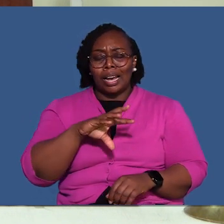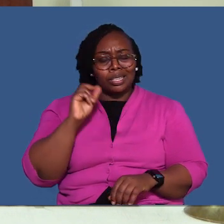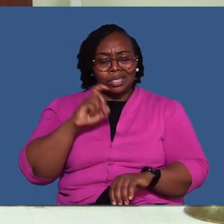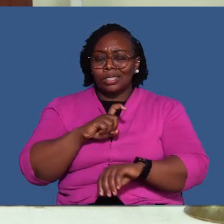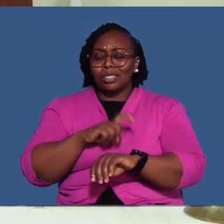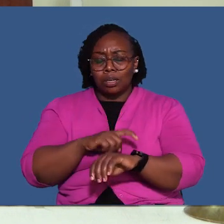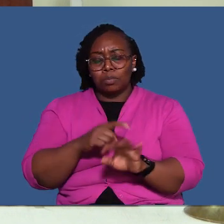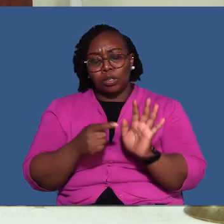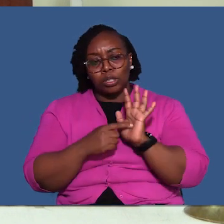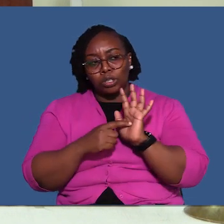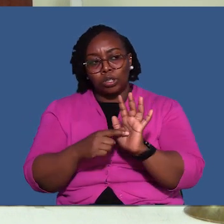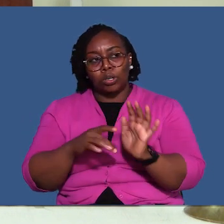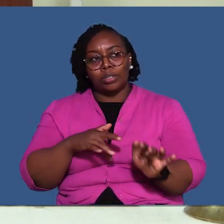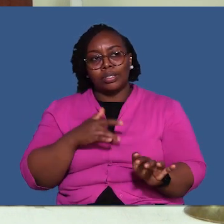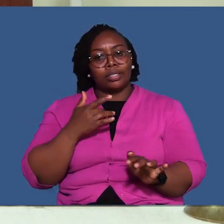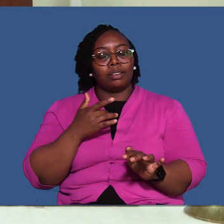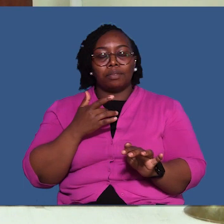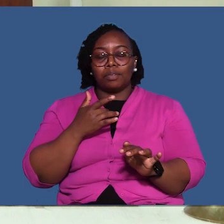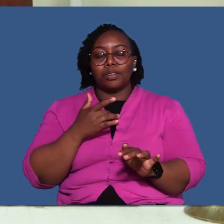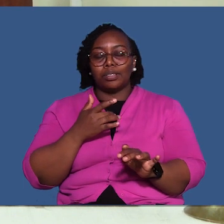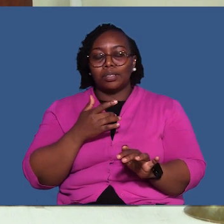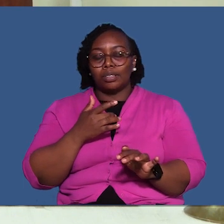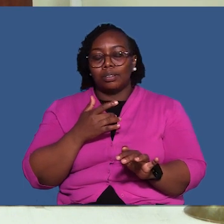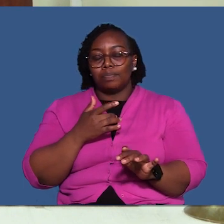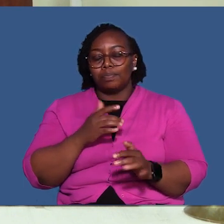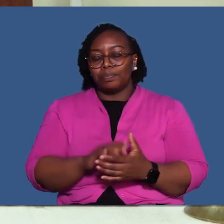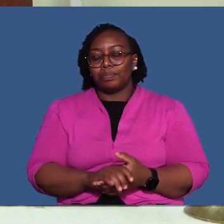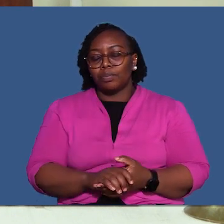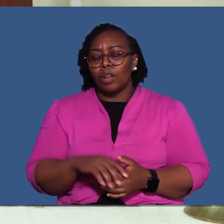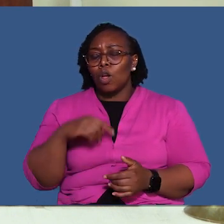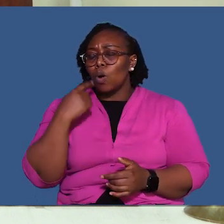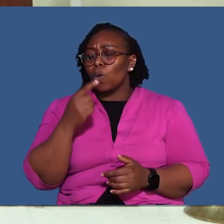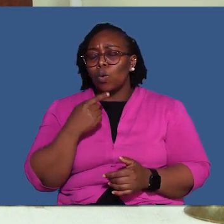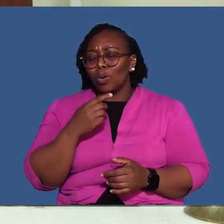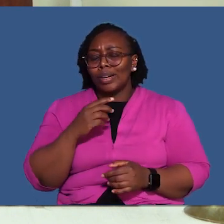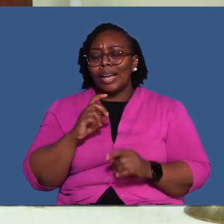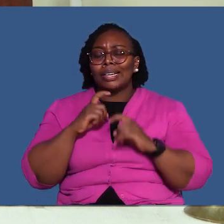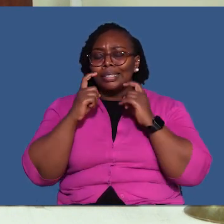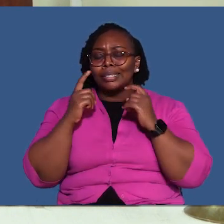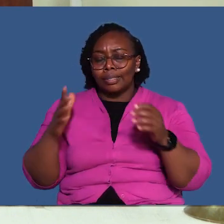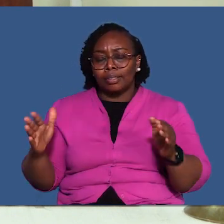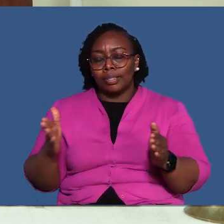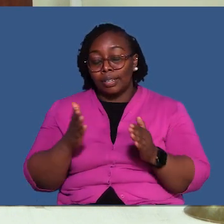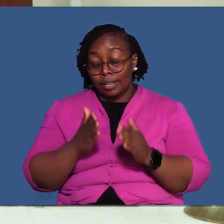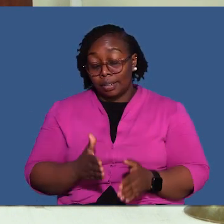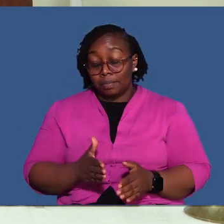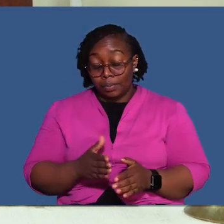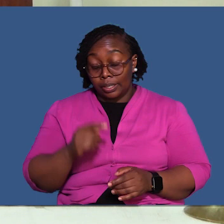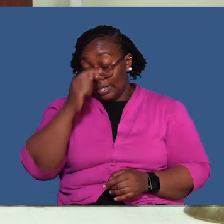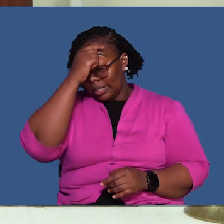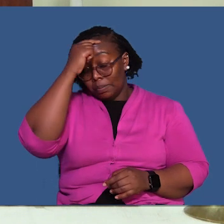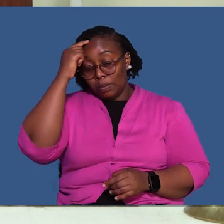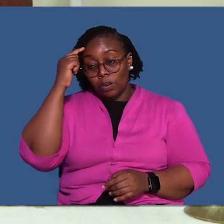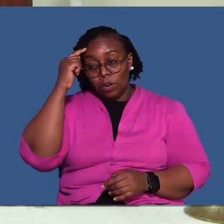himself or to reveal himself to people who are sinners is